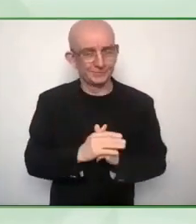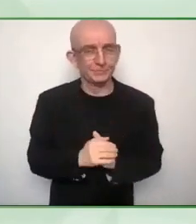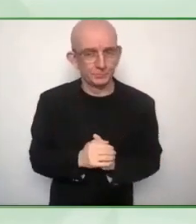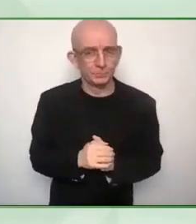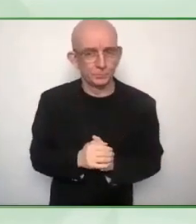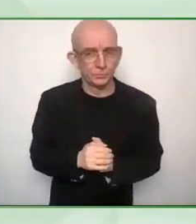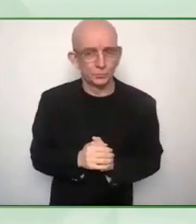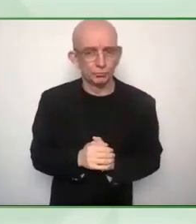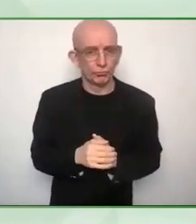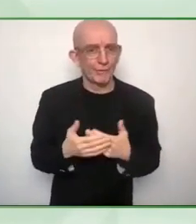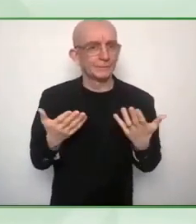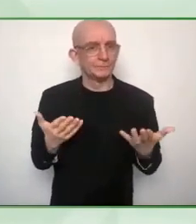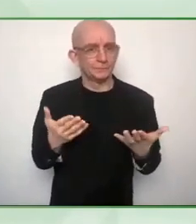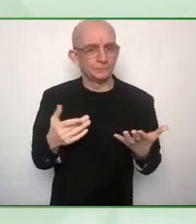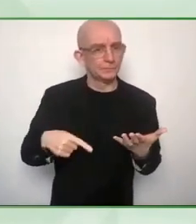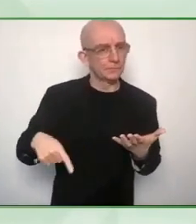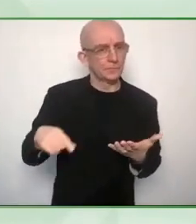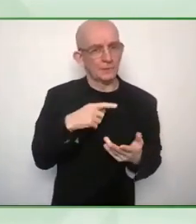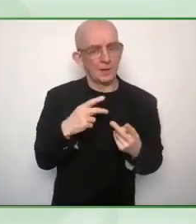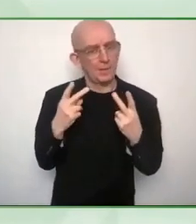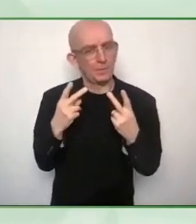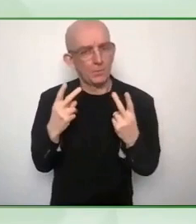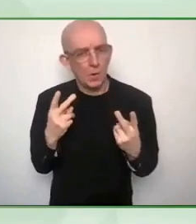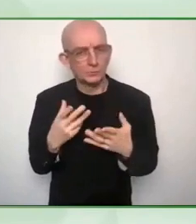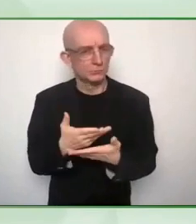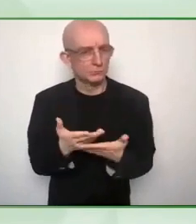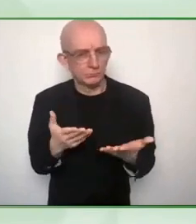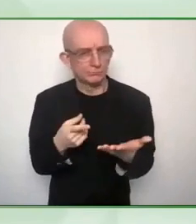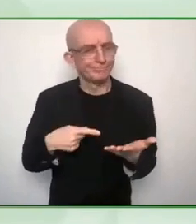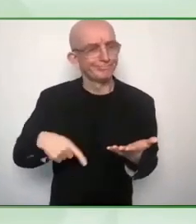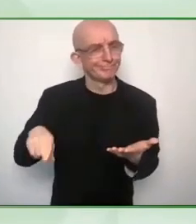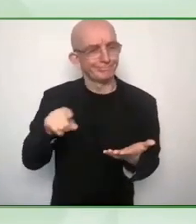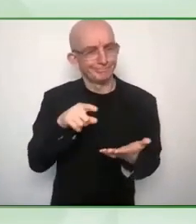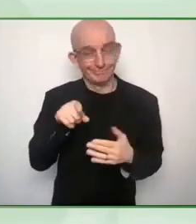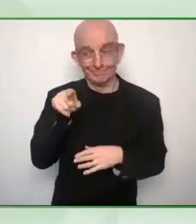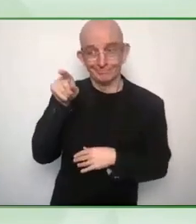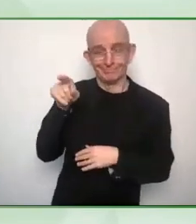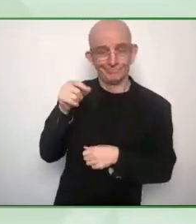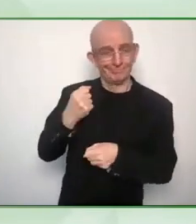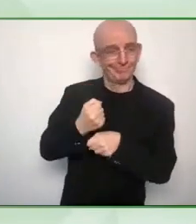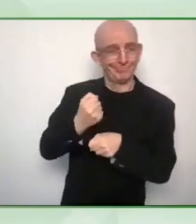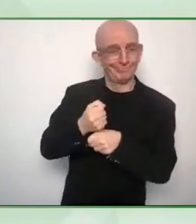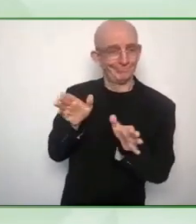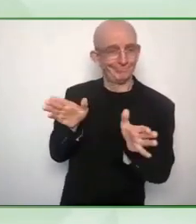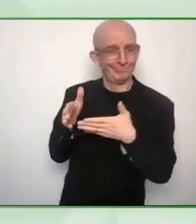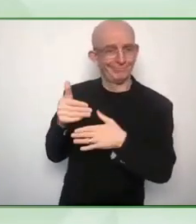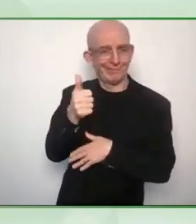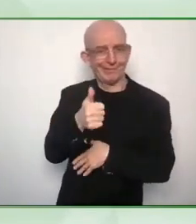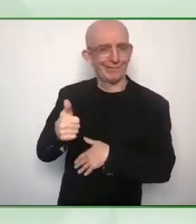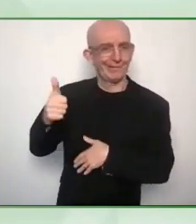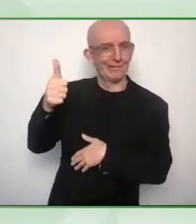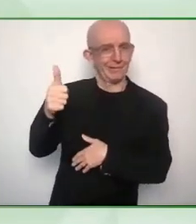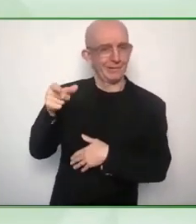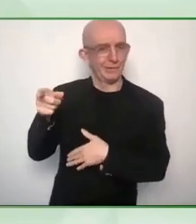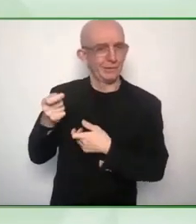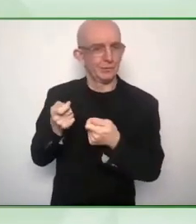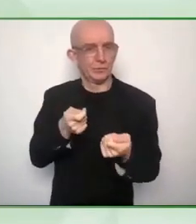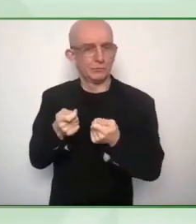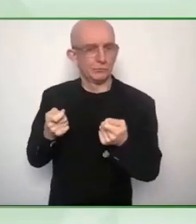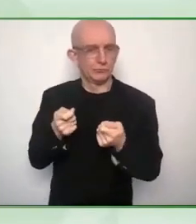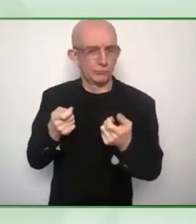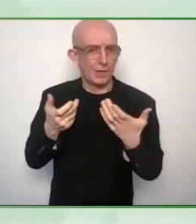multiple stakeholders. And for us, it's key to have a very broad base of stakeholders, including states, cities, and local